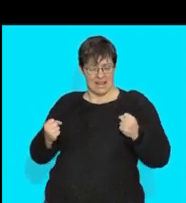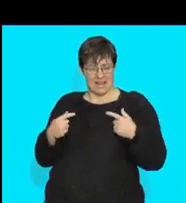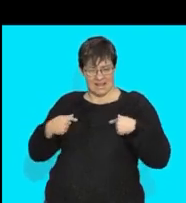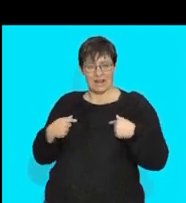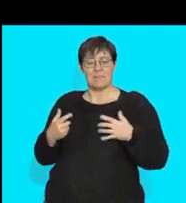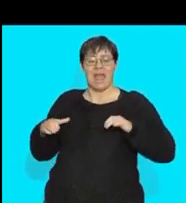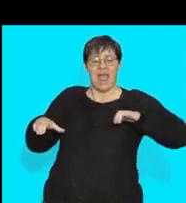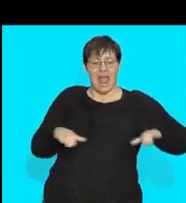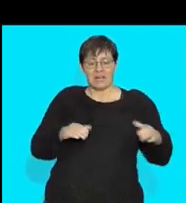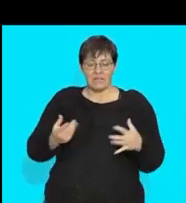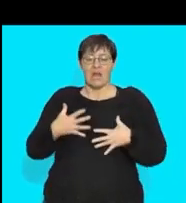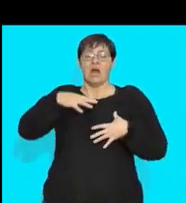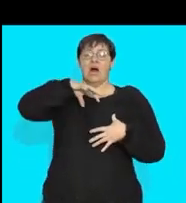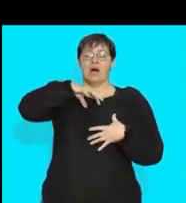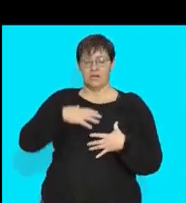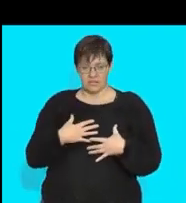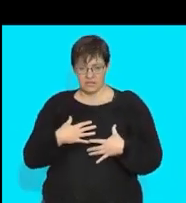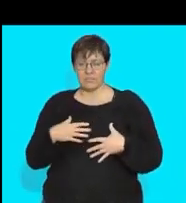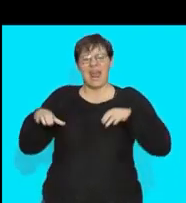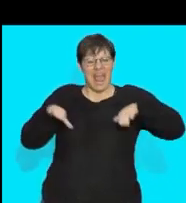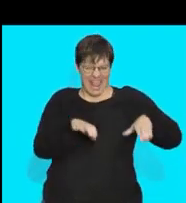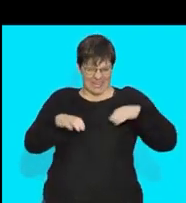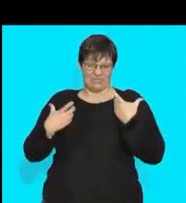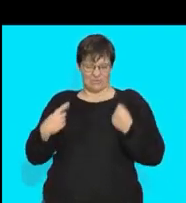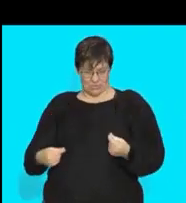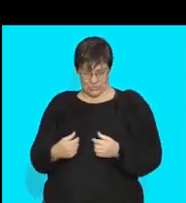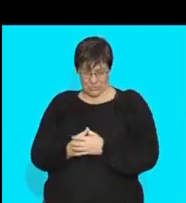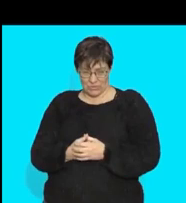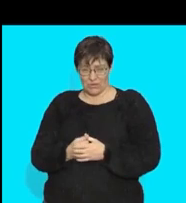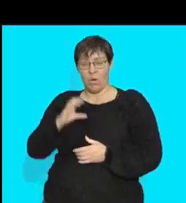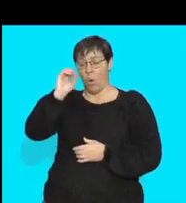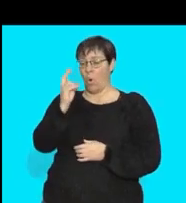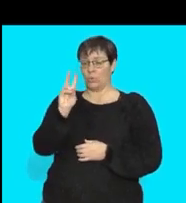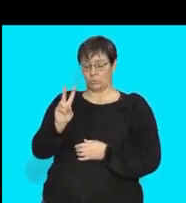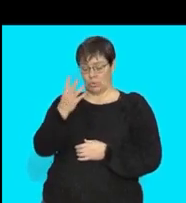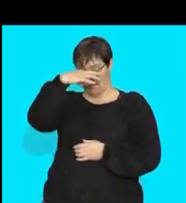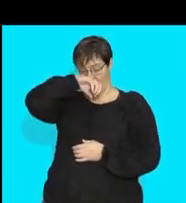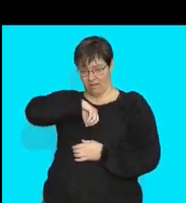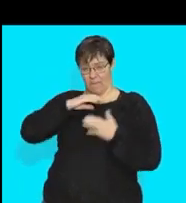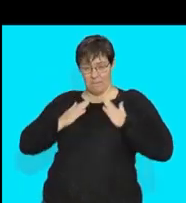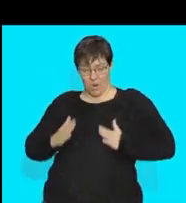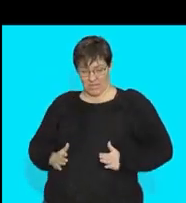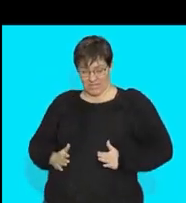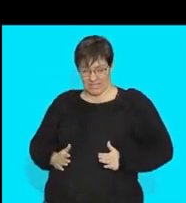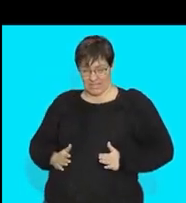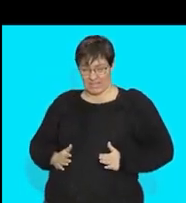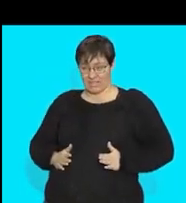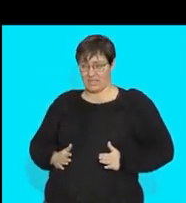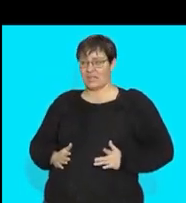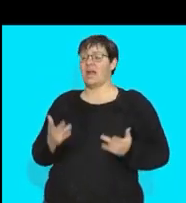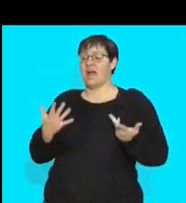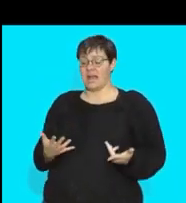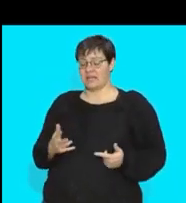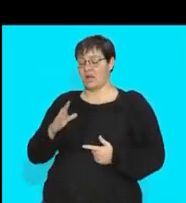active part of where we bring oxygen into the body. Remember, I say body, all right, and carbon